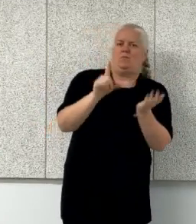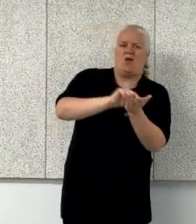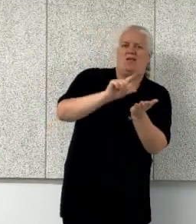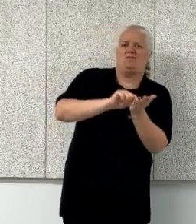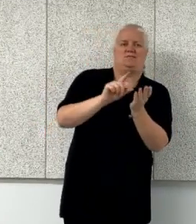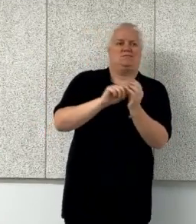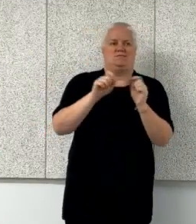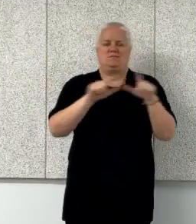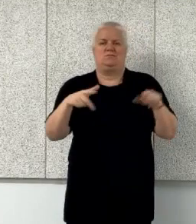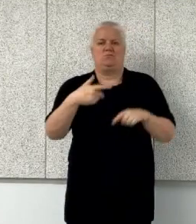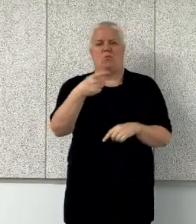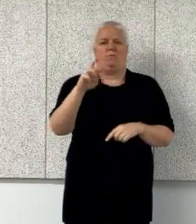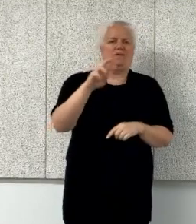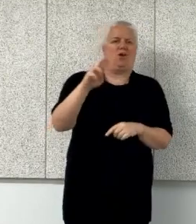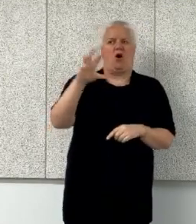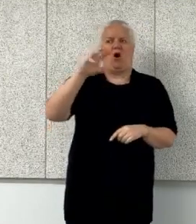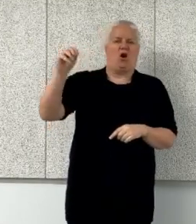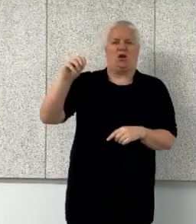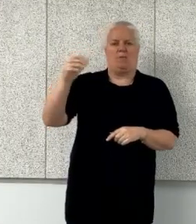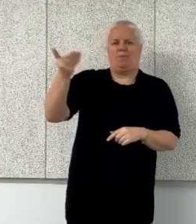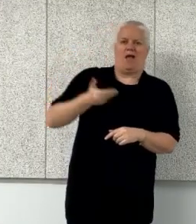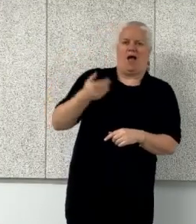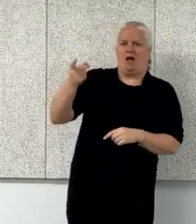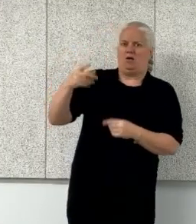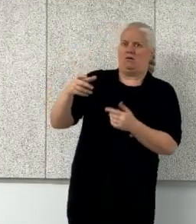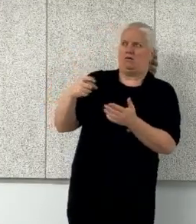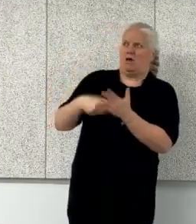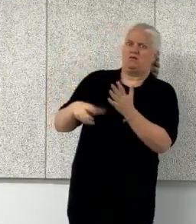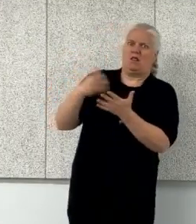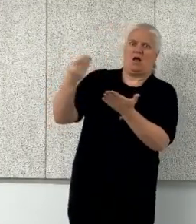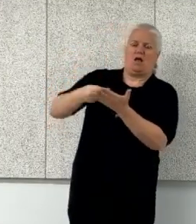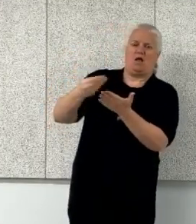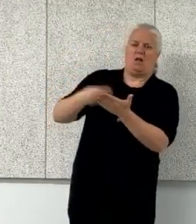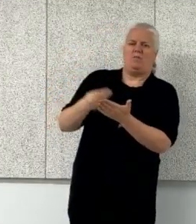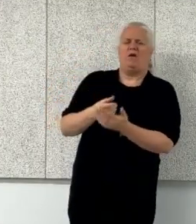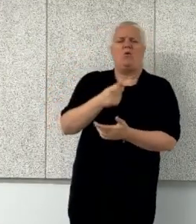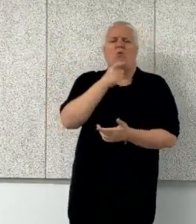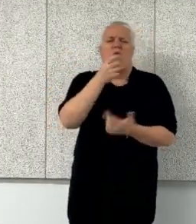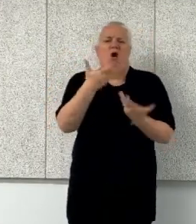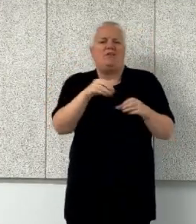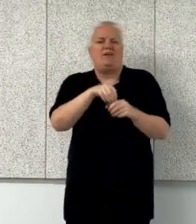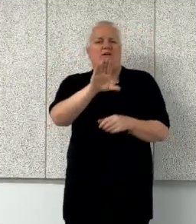pricey PR firm. It's about who do you already have in your database and how can you talk to them?